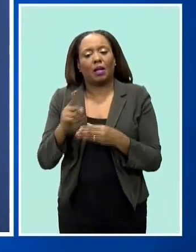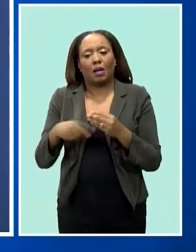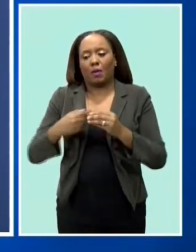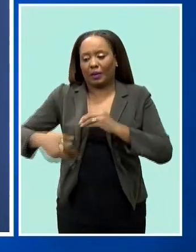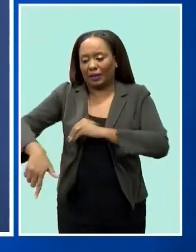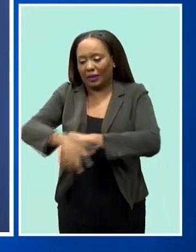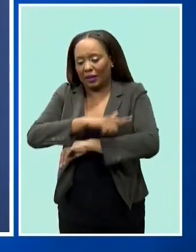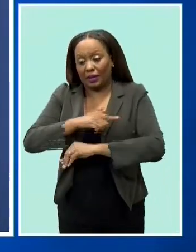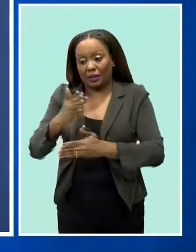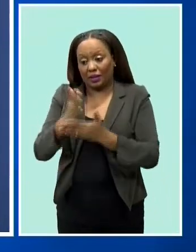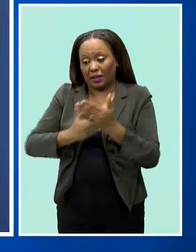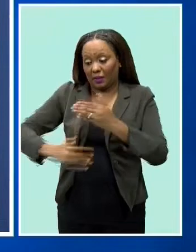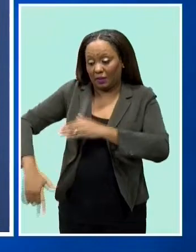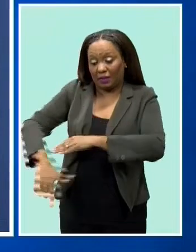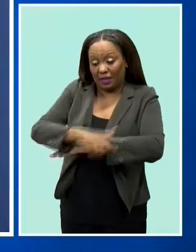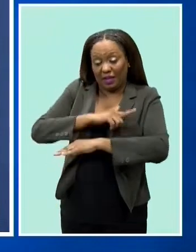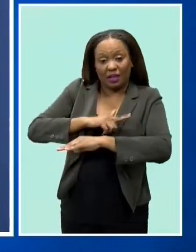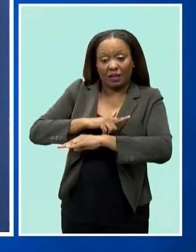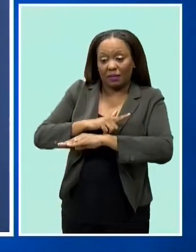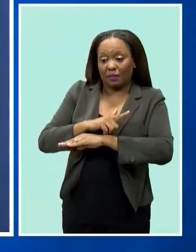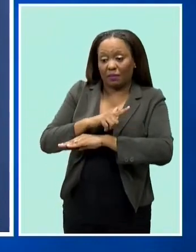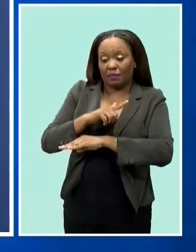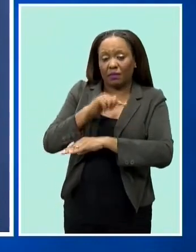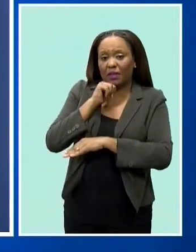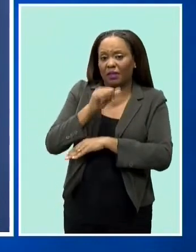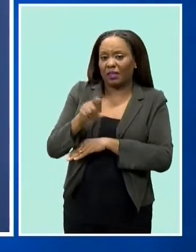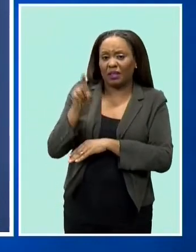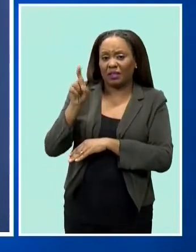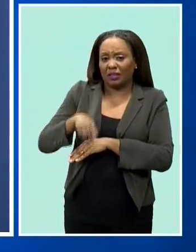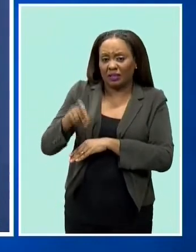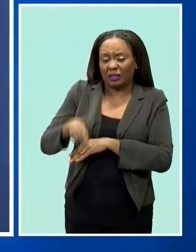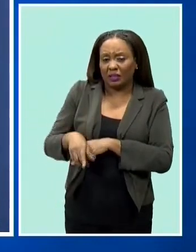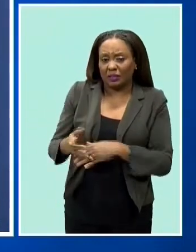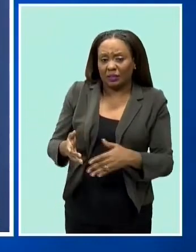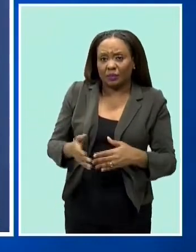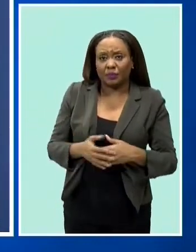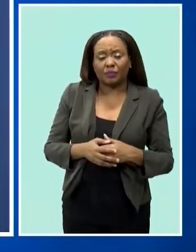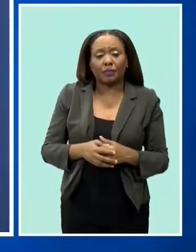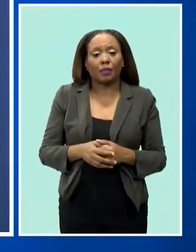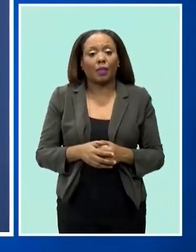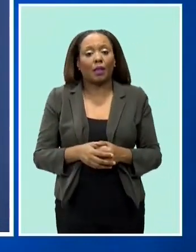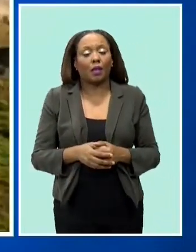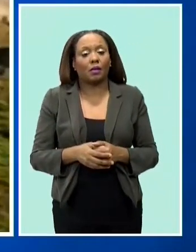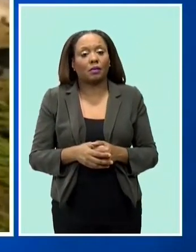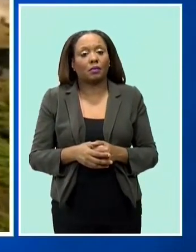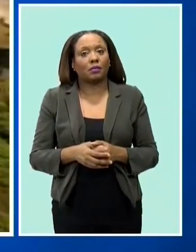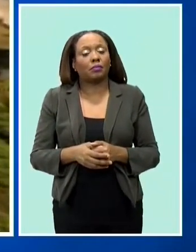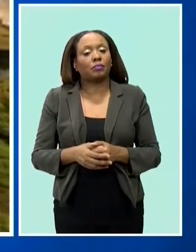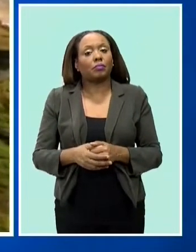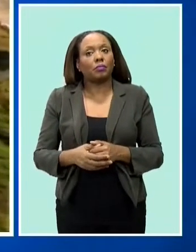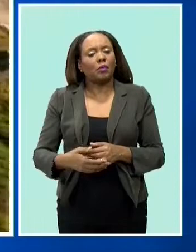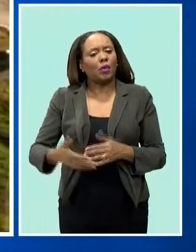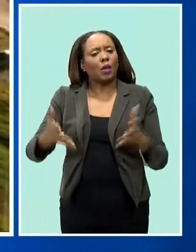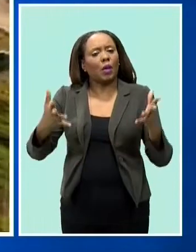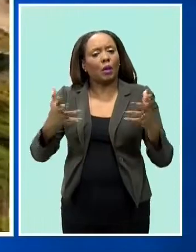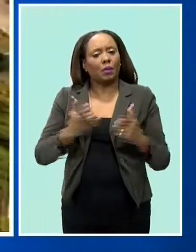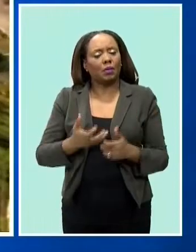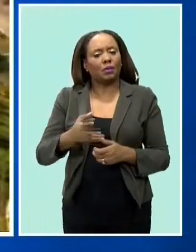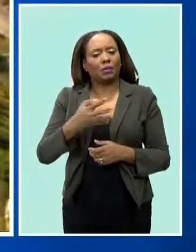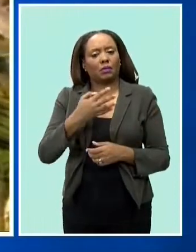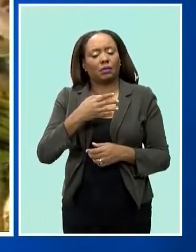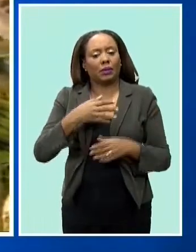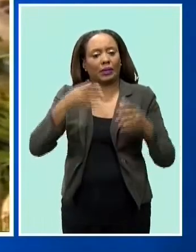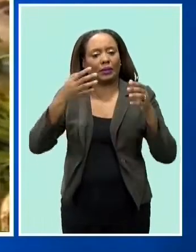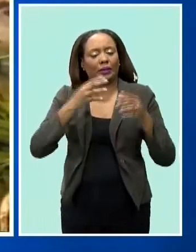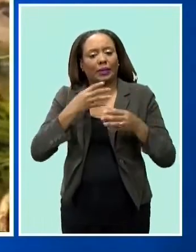and some of the parcels of land, it turned out, were not even necessary. Minister Stuart Young seeks to justify to the public why Cabinet has